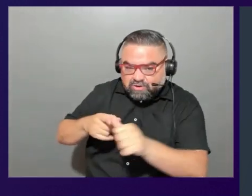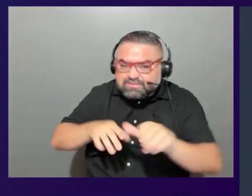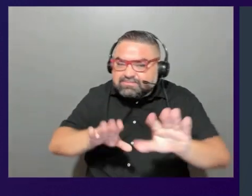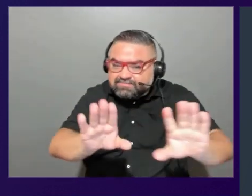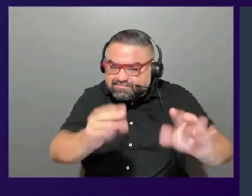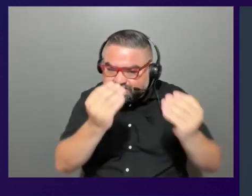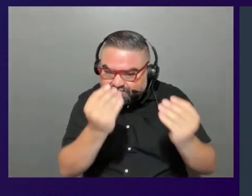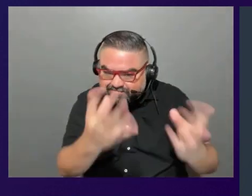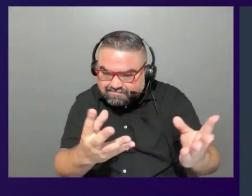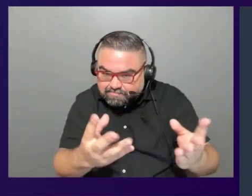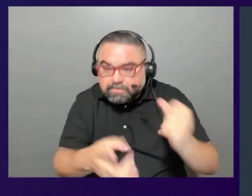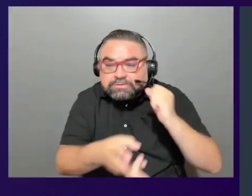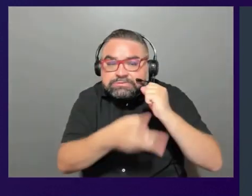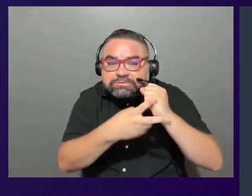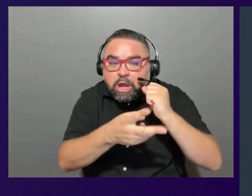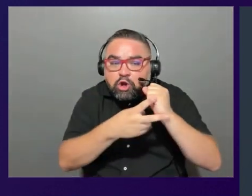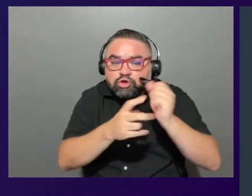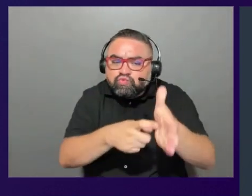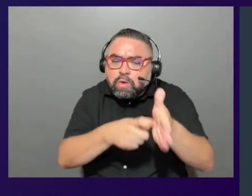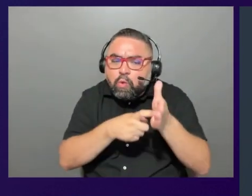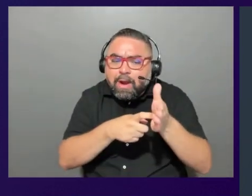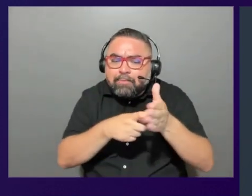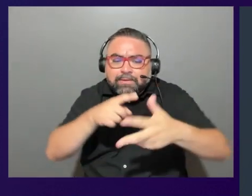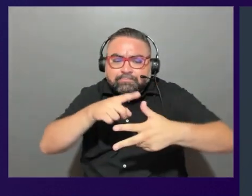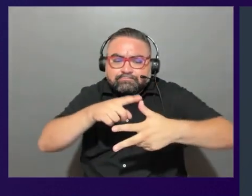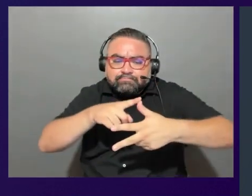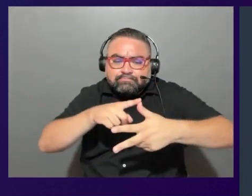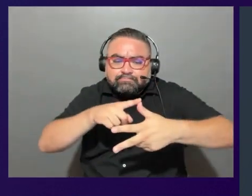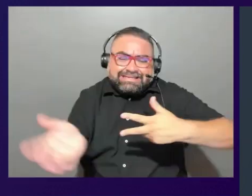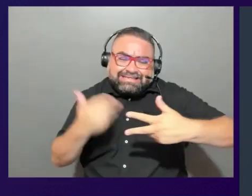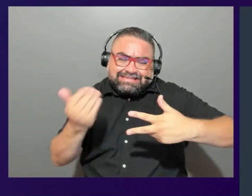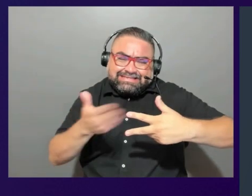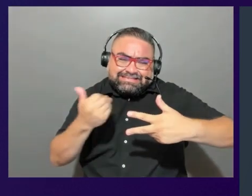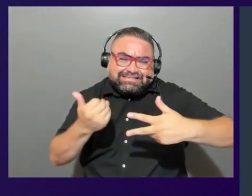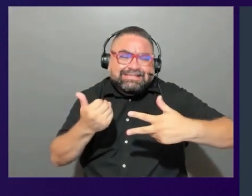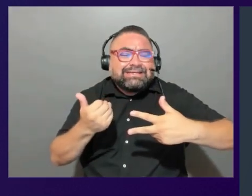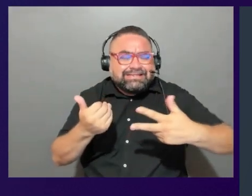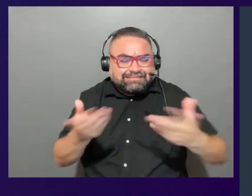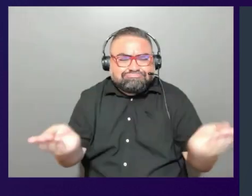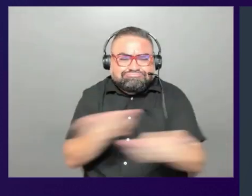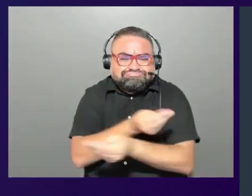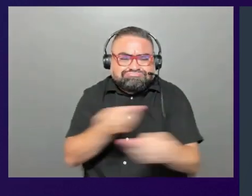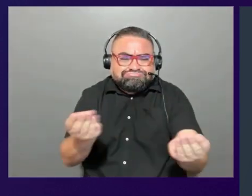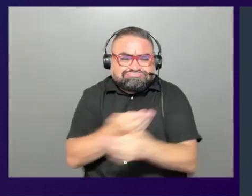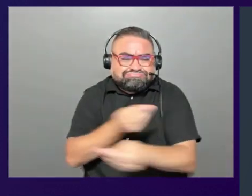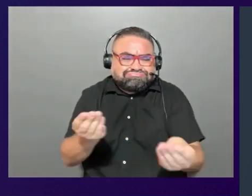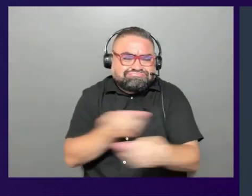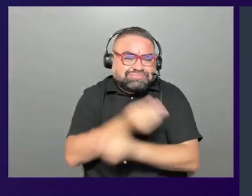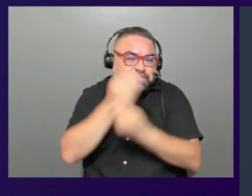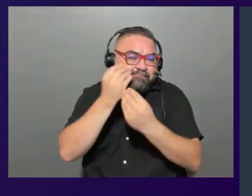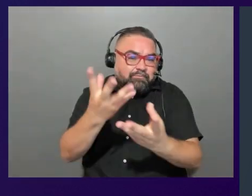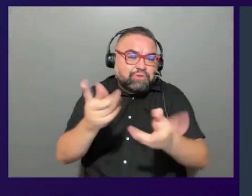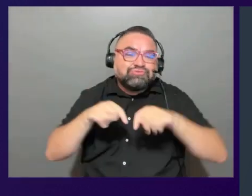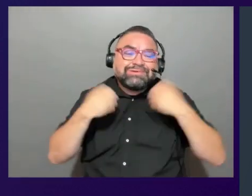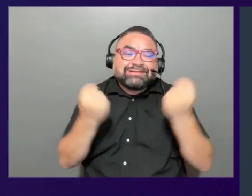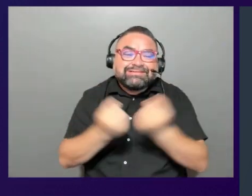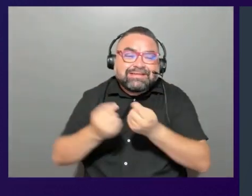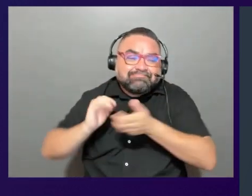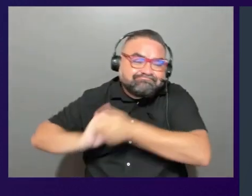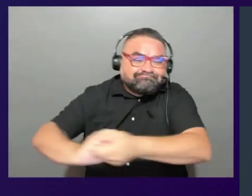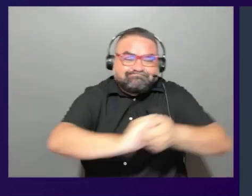are easy data sharing and collaboration so that your teams can really, work together